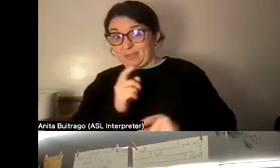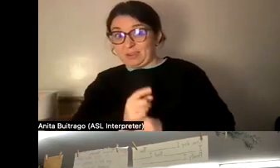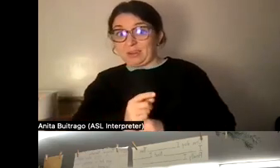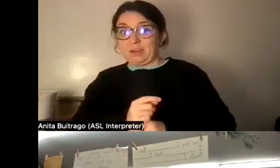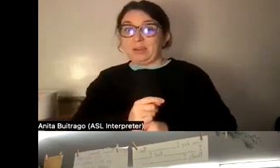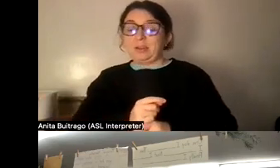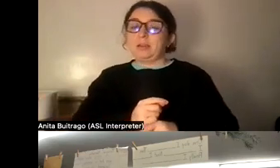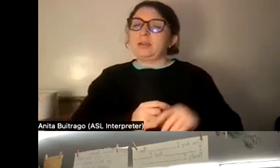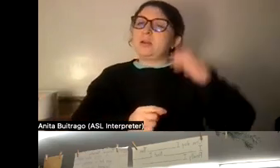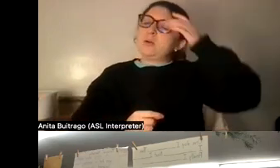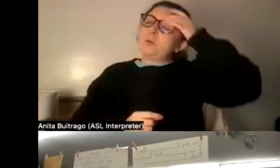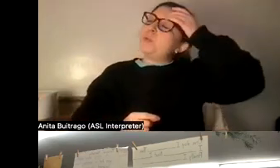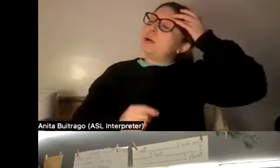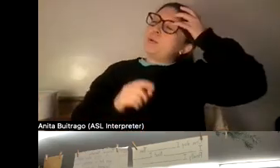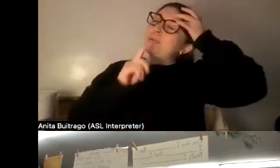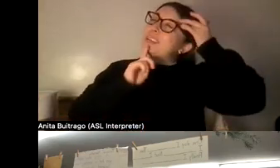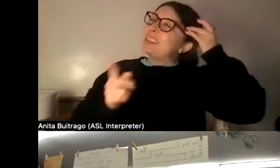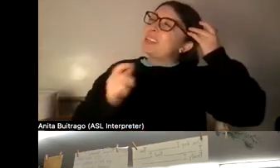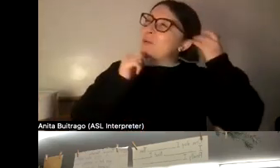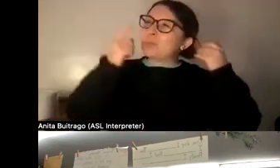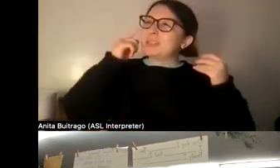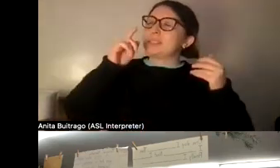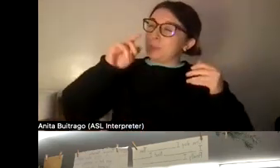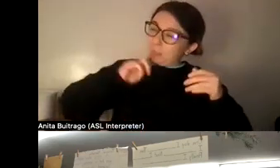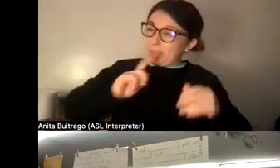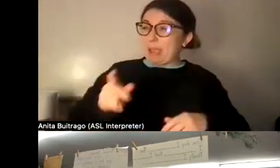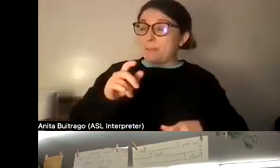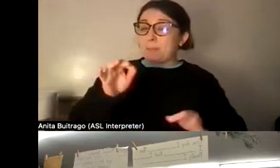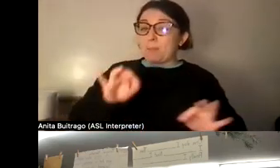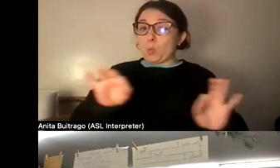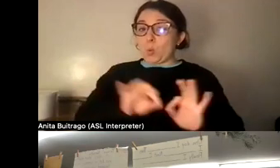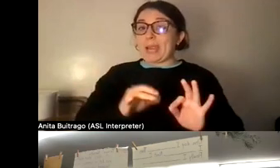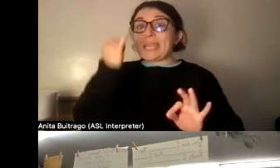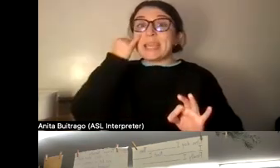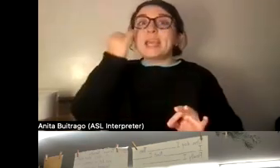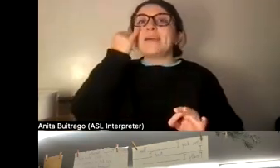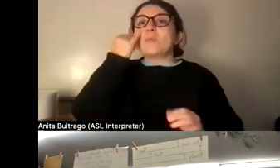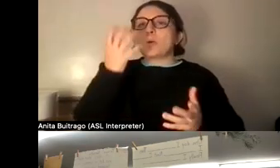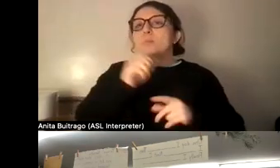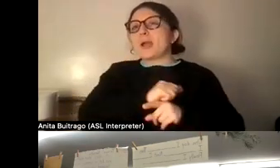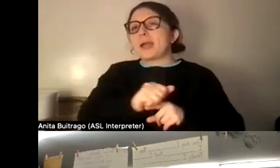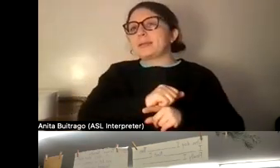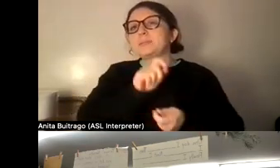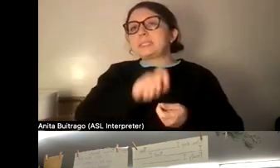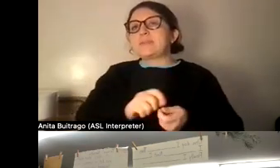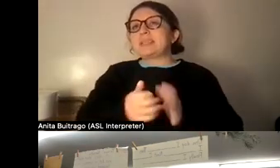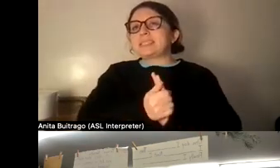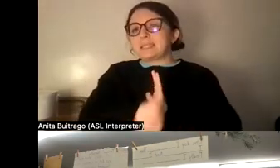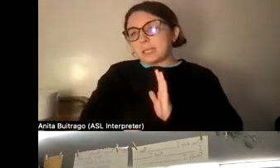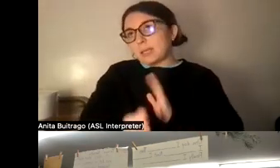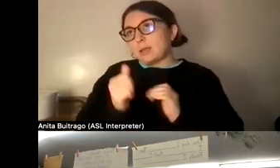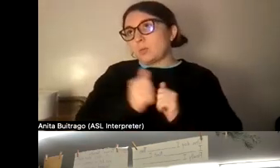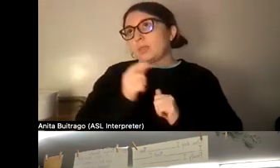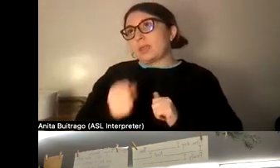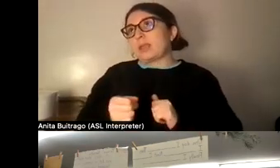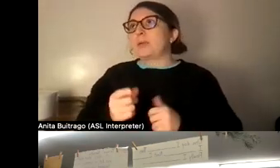unless you are specifically trying to practice a specific Okay. skill with them. Then maybe you would, but this is just reading to them for enjoyment. Okay.